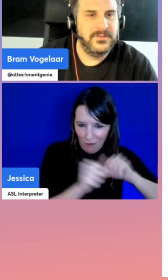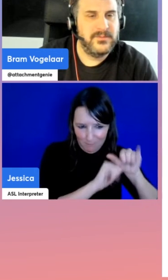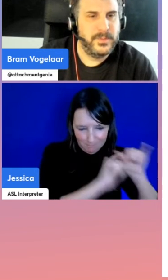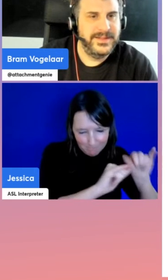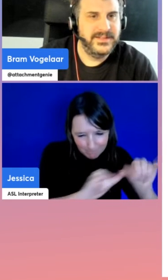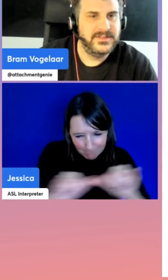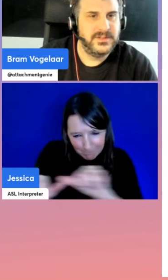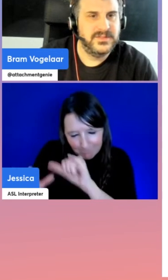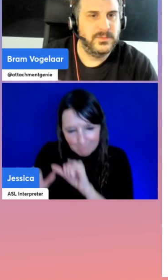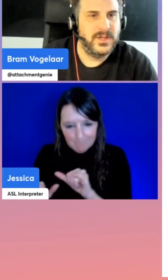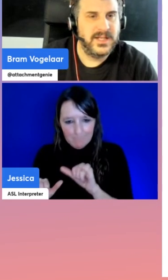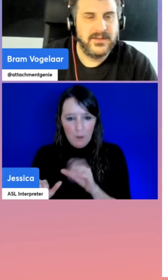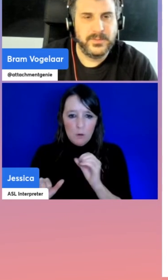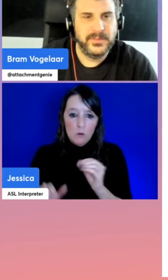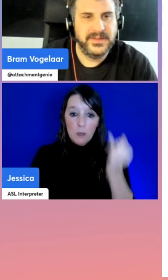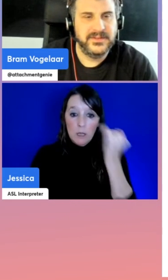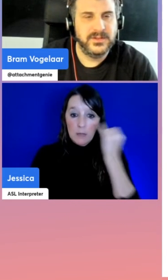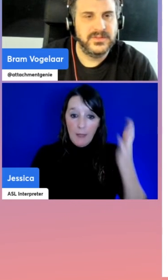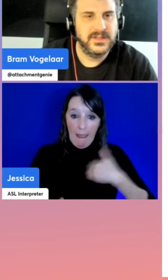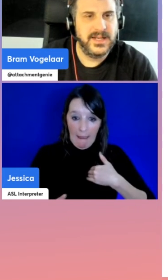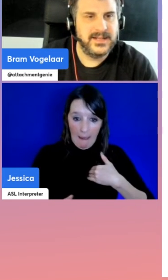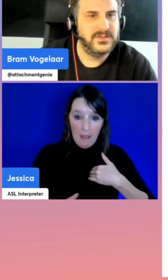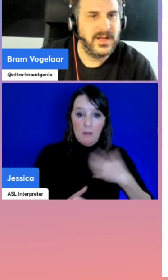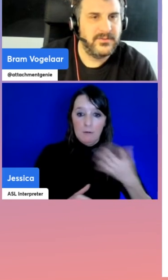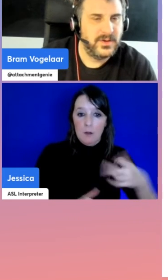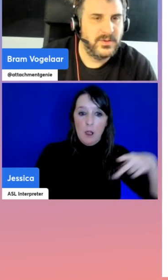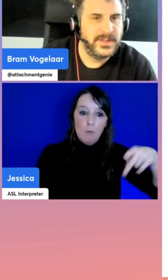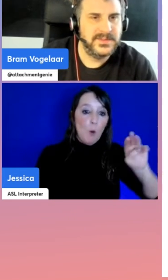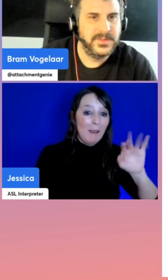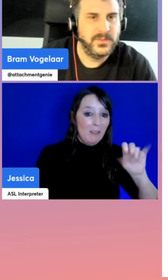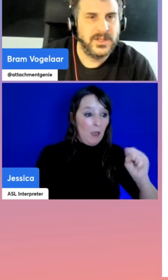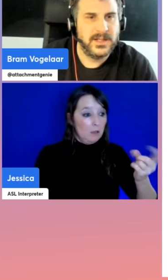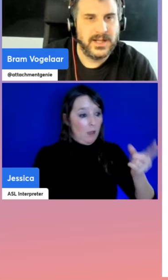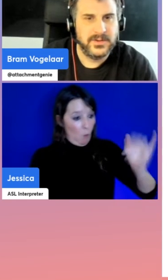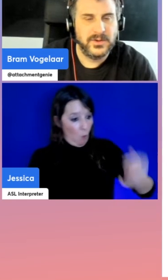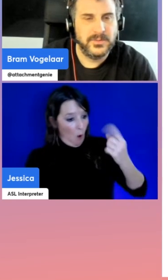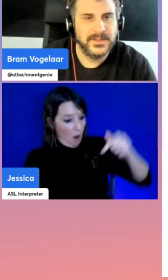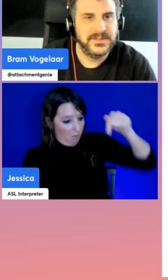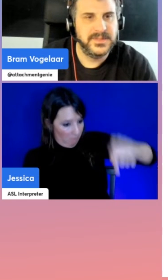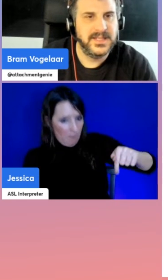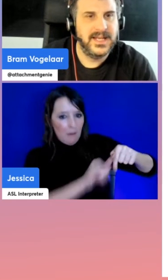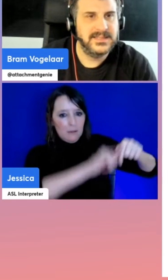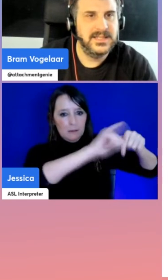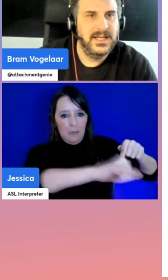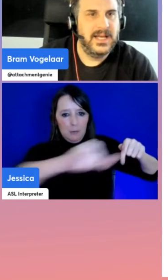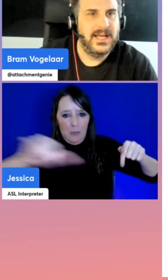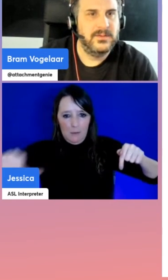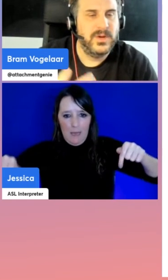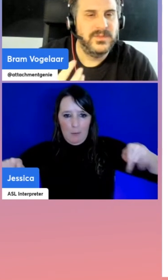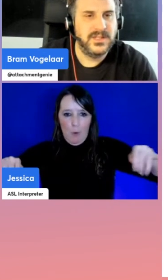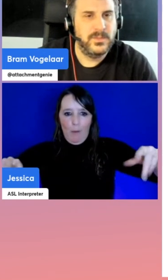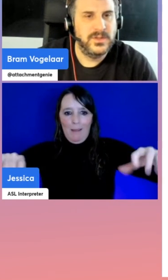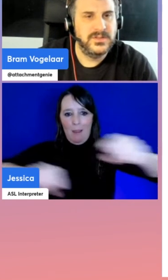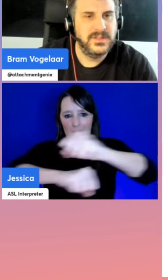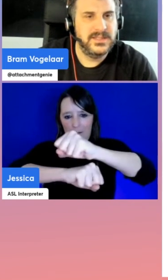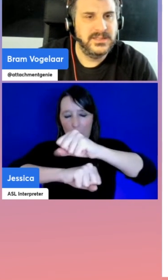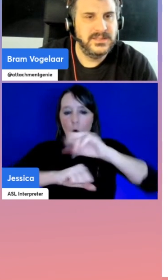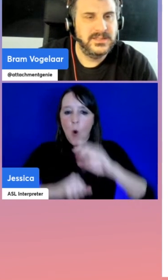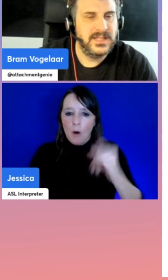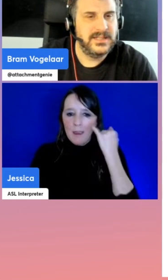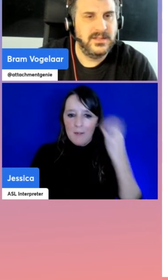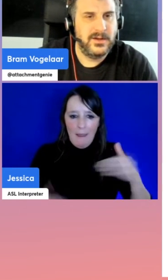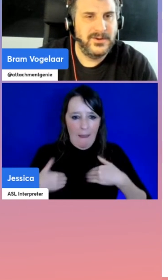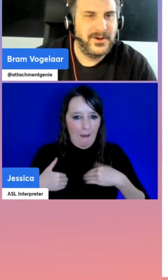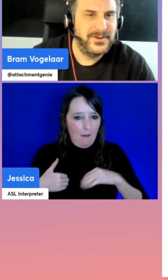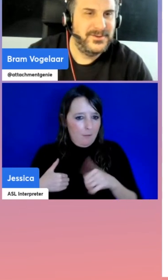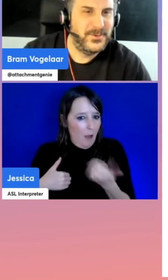So if I have a Prometheus service in one, I have a Prometheus service in the next, or I have a lorem ipsum in one, I'll have a lorem ipsum in the next. And when we start monitoring these,